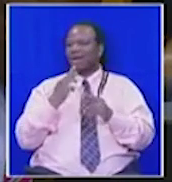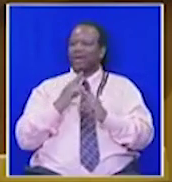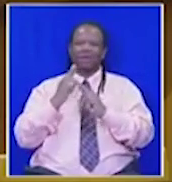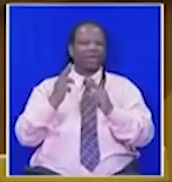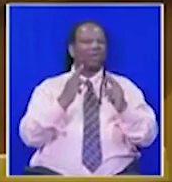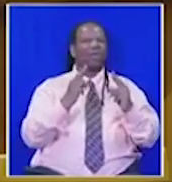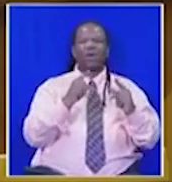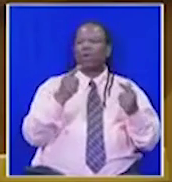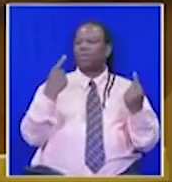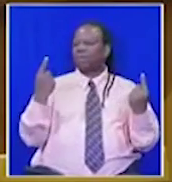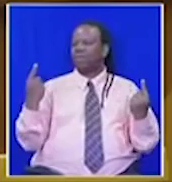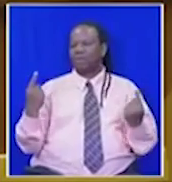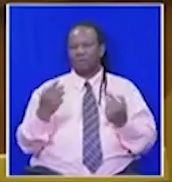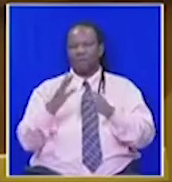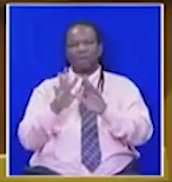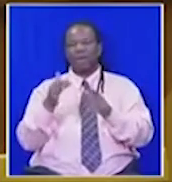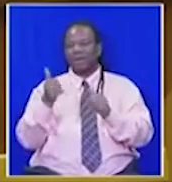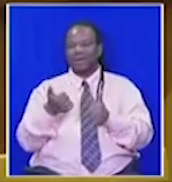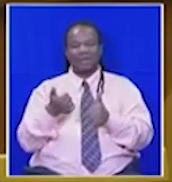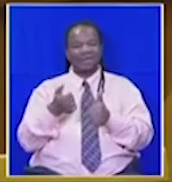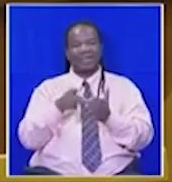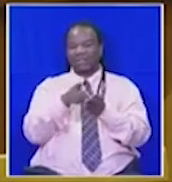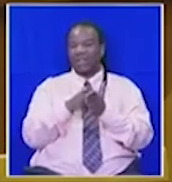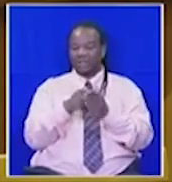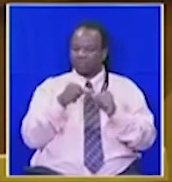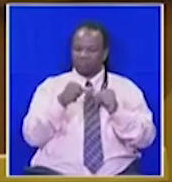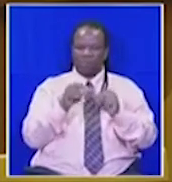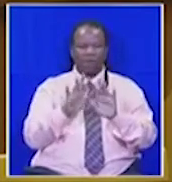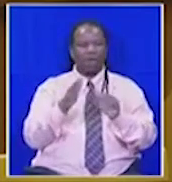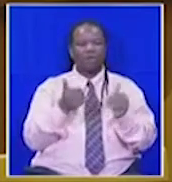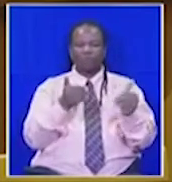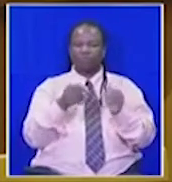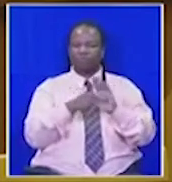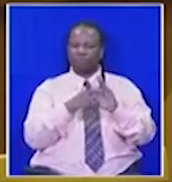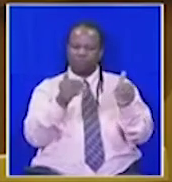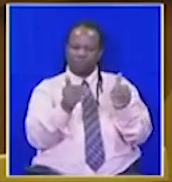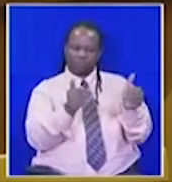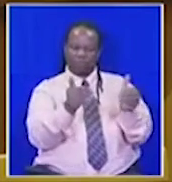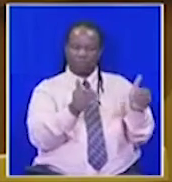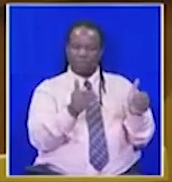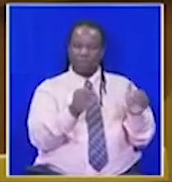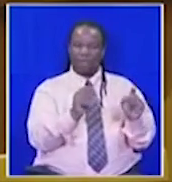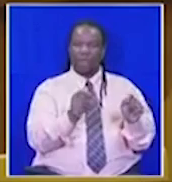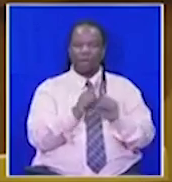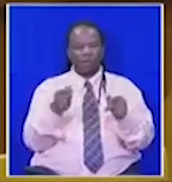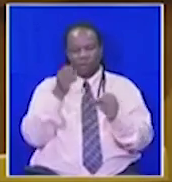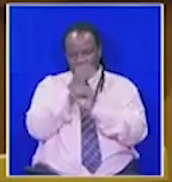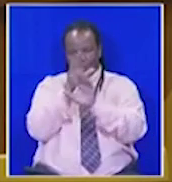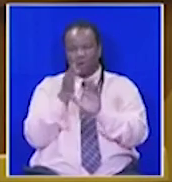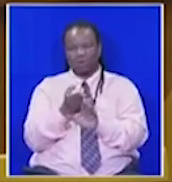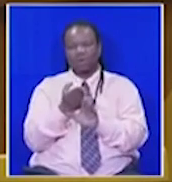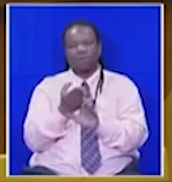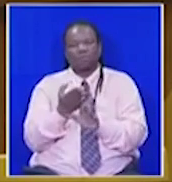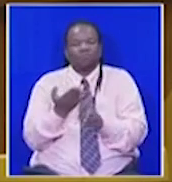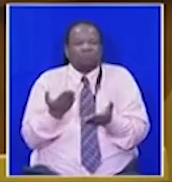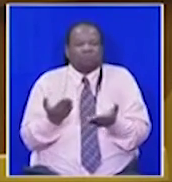he's saying. We do not have unsustainable debt. We are managing our deficit well. What we should all be focusing on is how do we